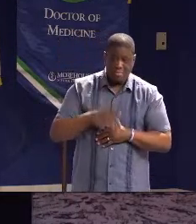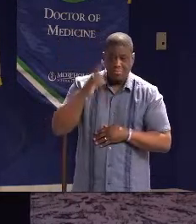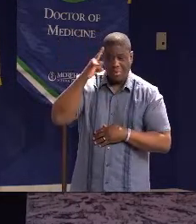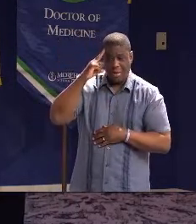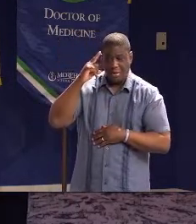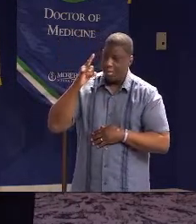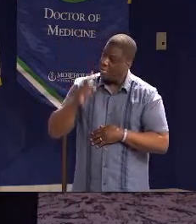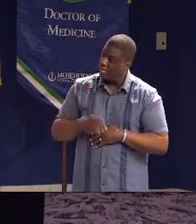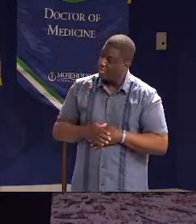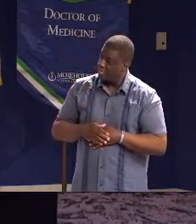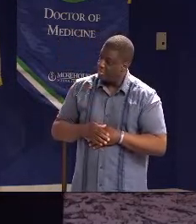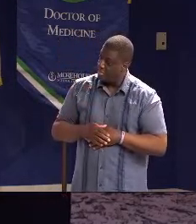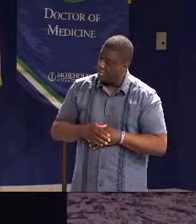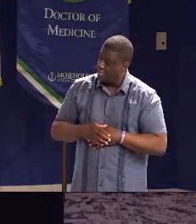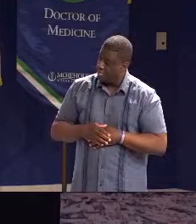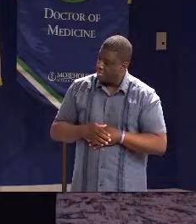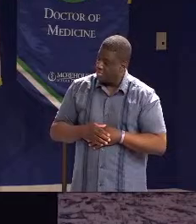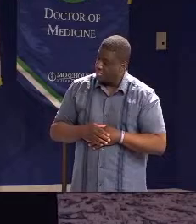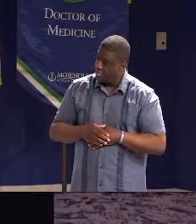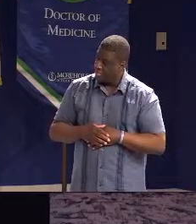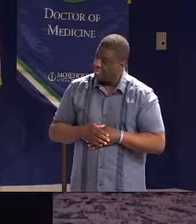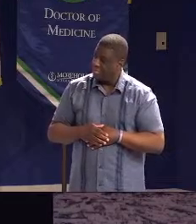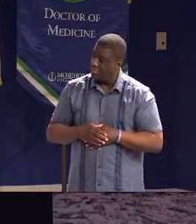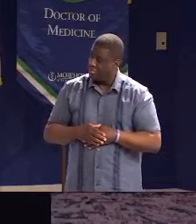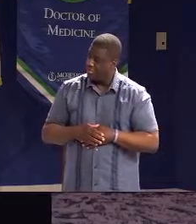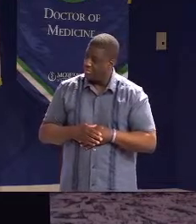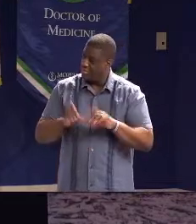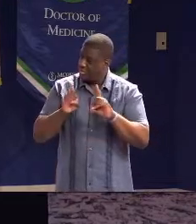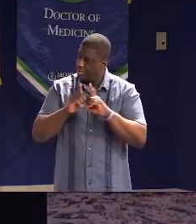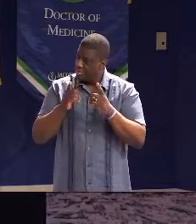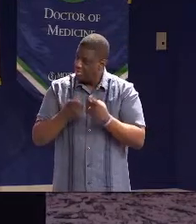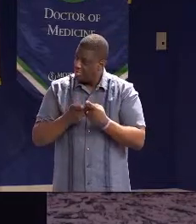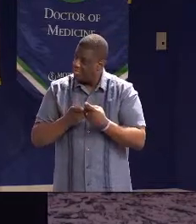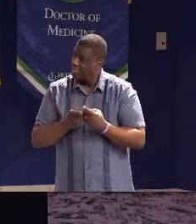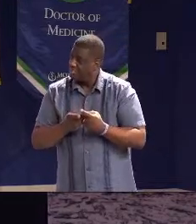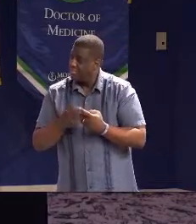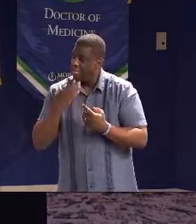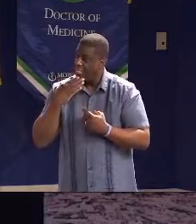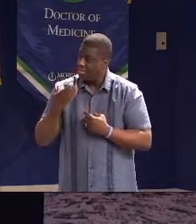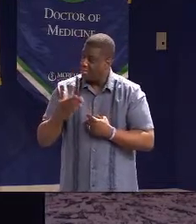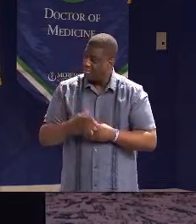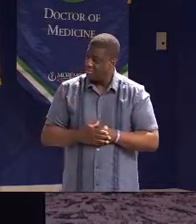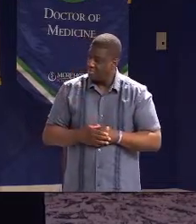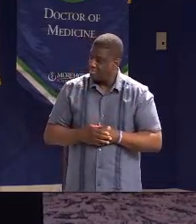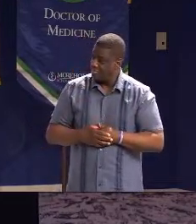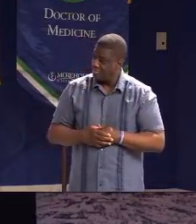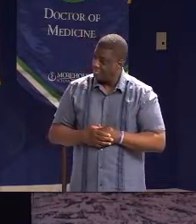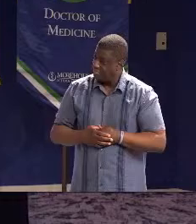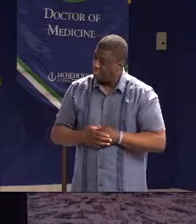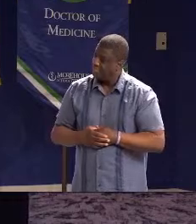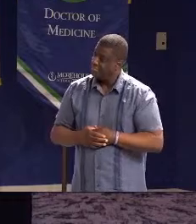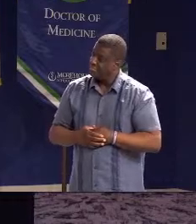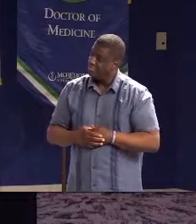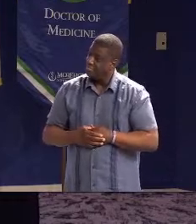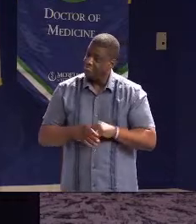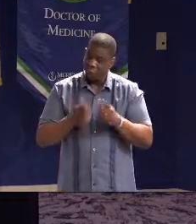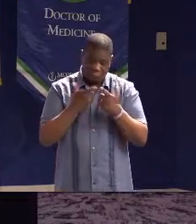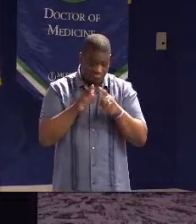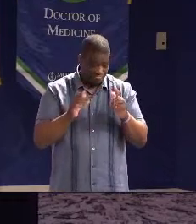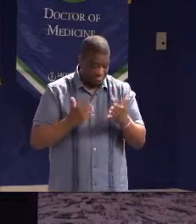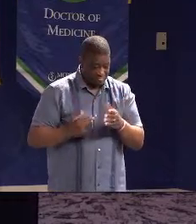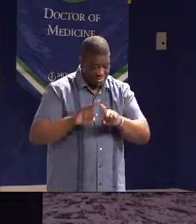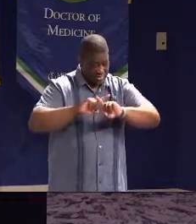Morehouse OB-GYN department, the entirety of the department. Thank you so much. Thank you, Dr. Crawford, Dr. Leonis, Dr. Gary, Dr.